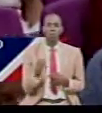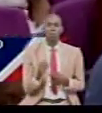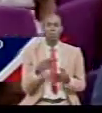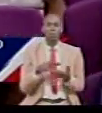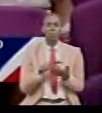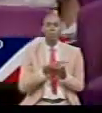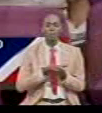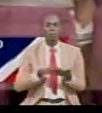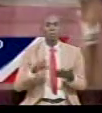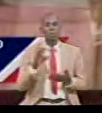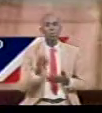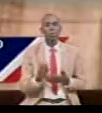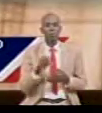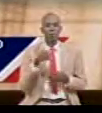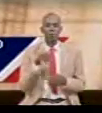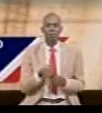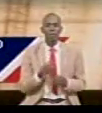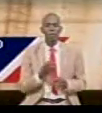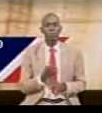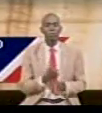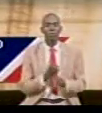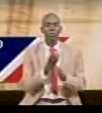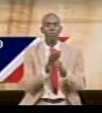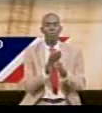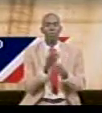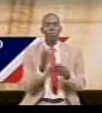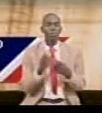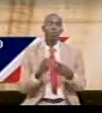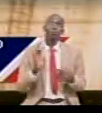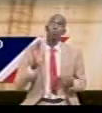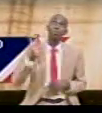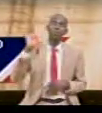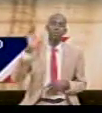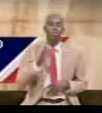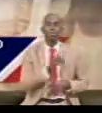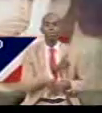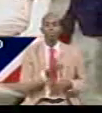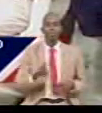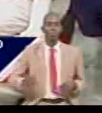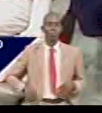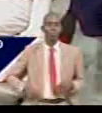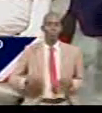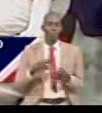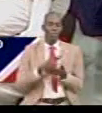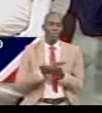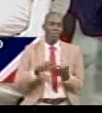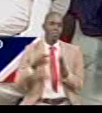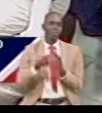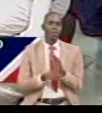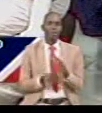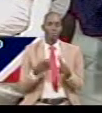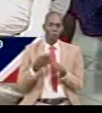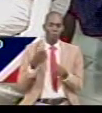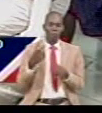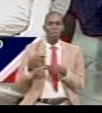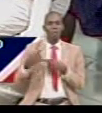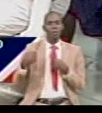righteous in faithfulness to his Lord. Righteousness from the